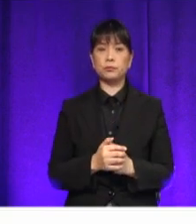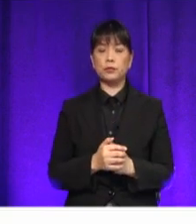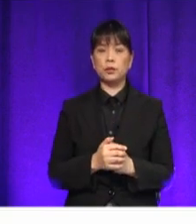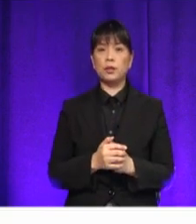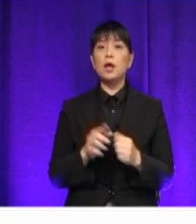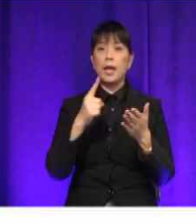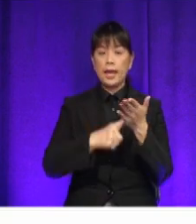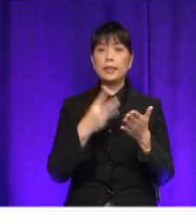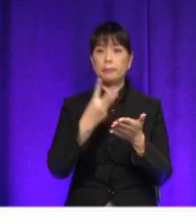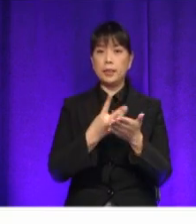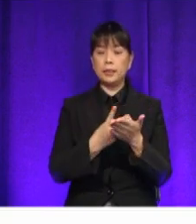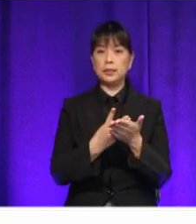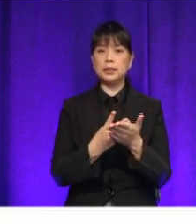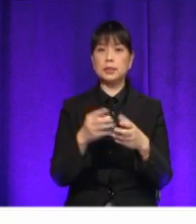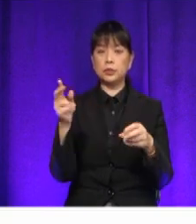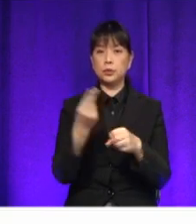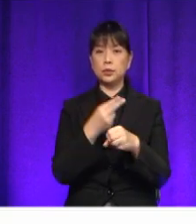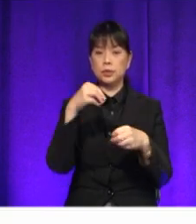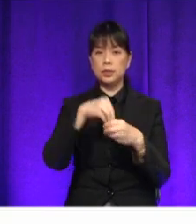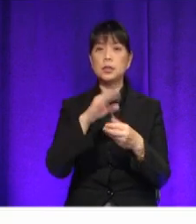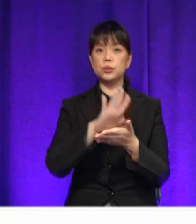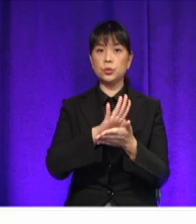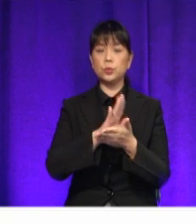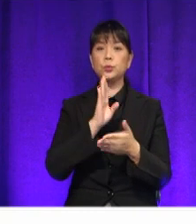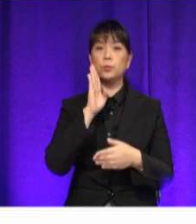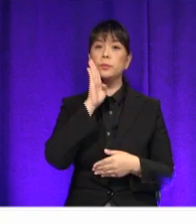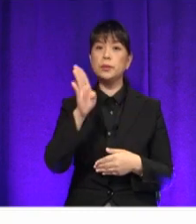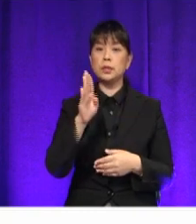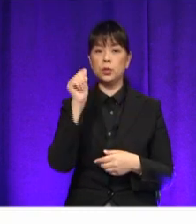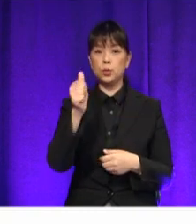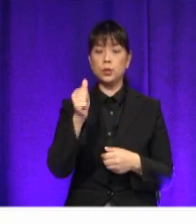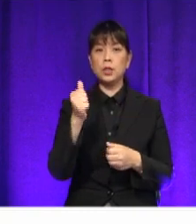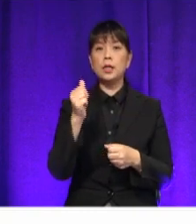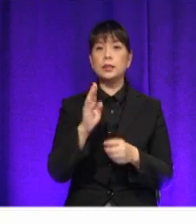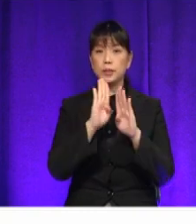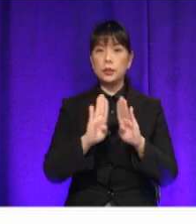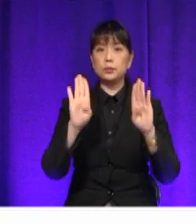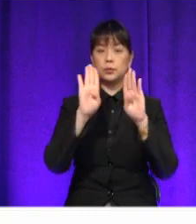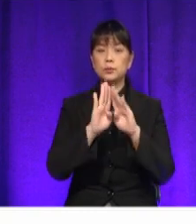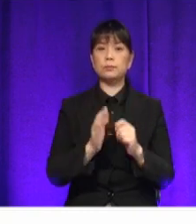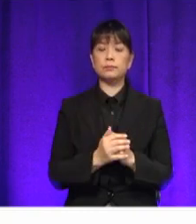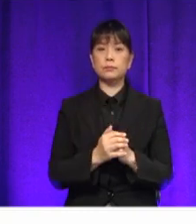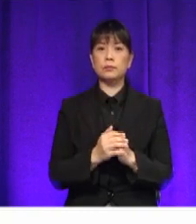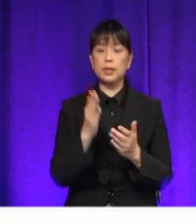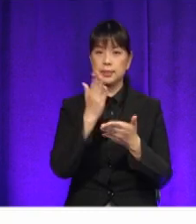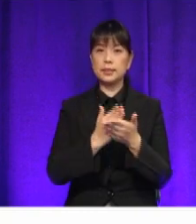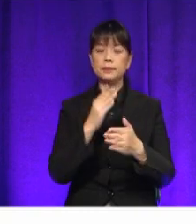Any money invested in the school can only be good news. However, I remember 5 years ago the same thing happened, and like all the other teachers I